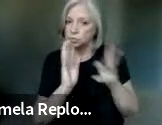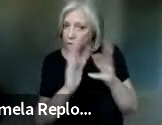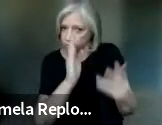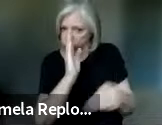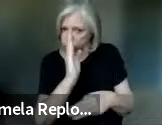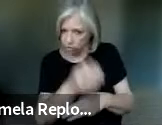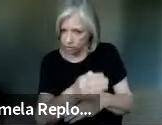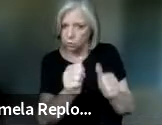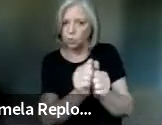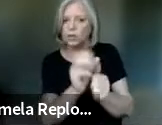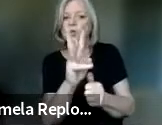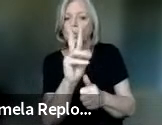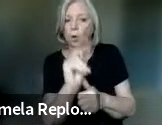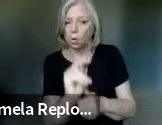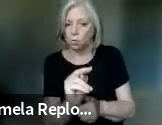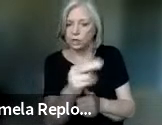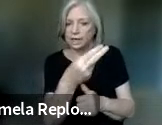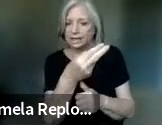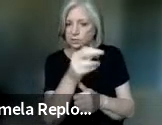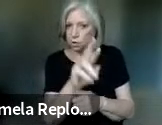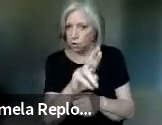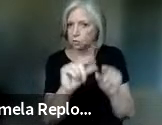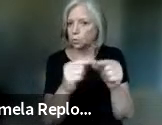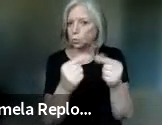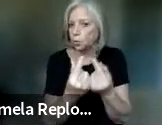industry groups to, make sure you